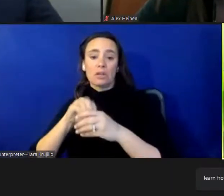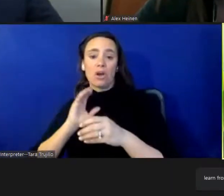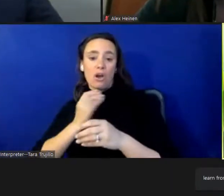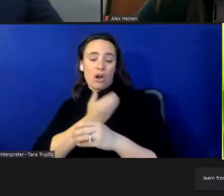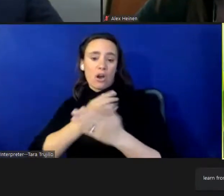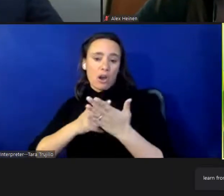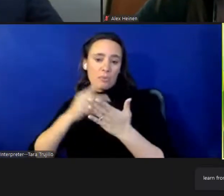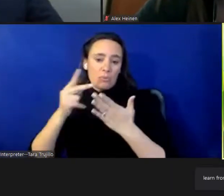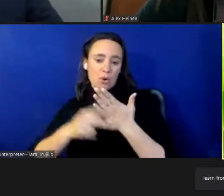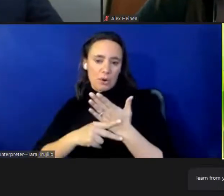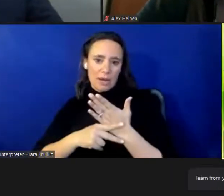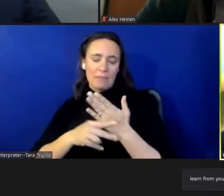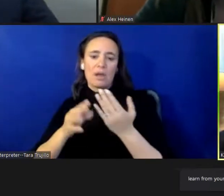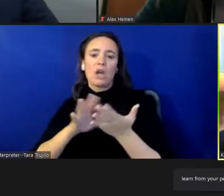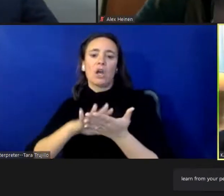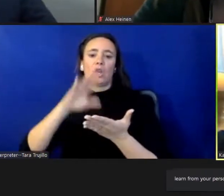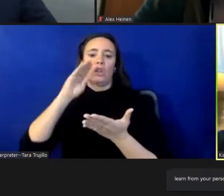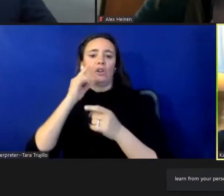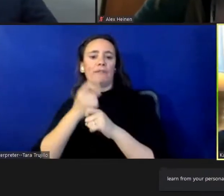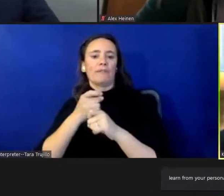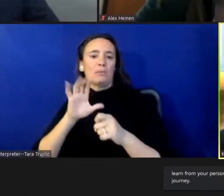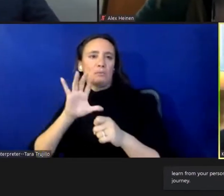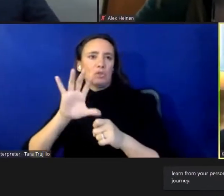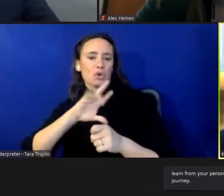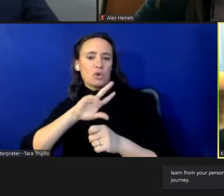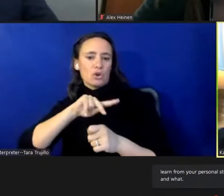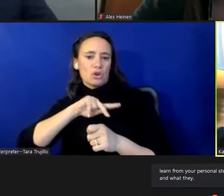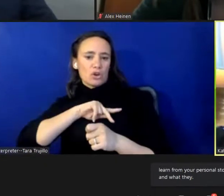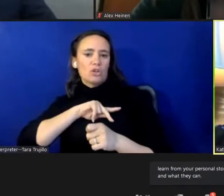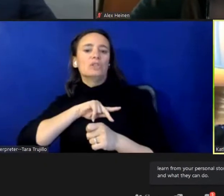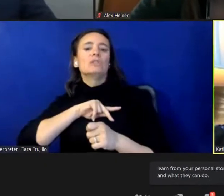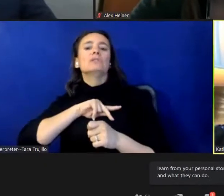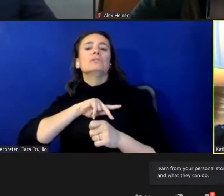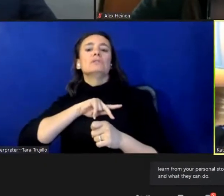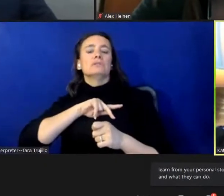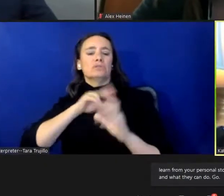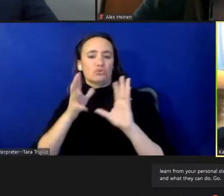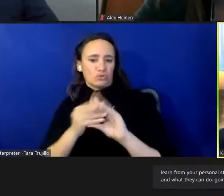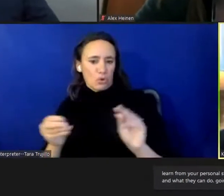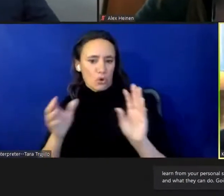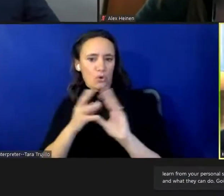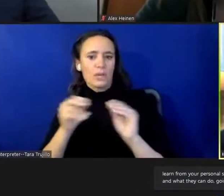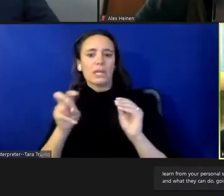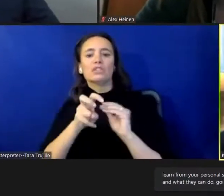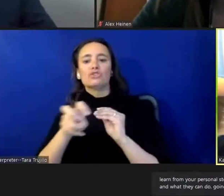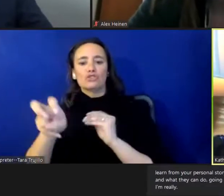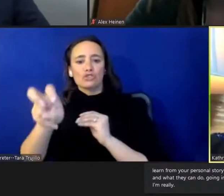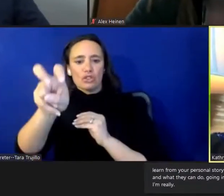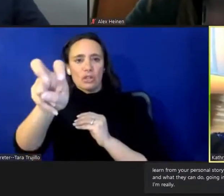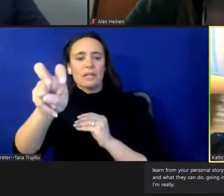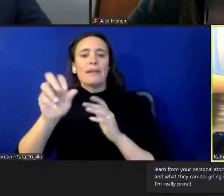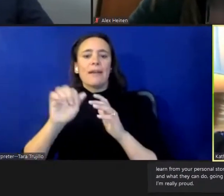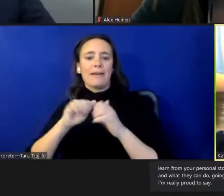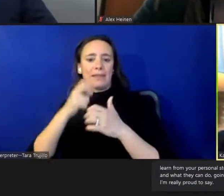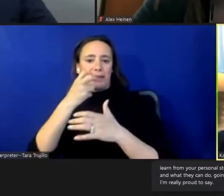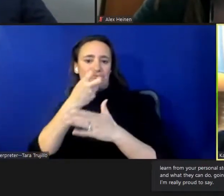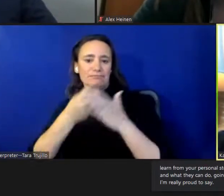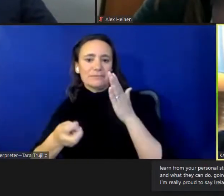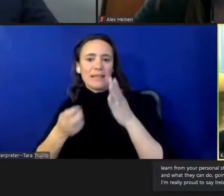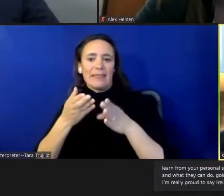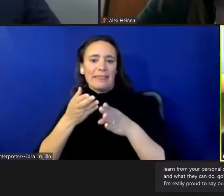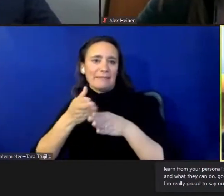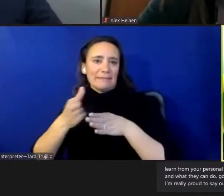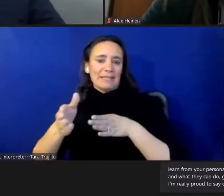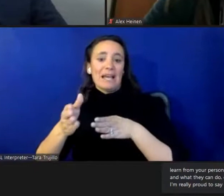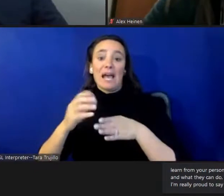your personal story and your journey and what they can do going into the field. And I'm really proud to say our own